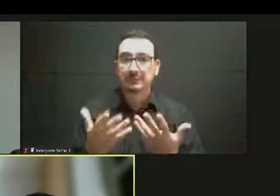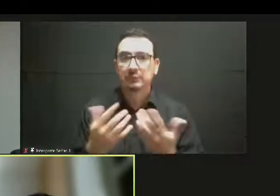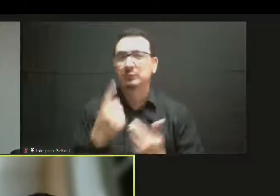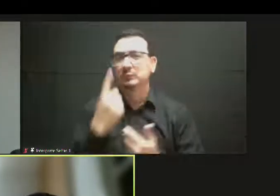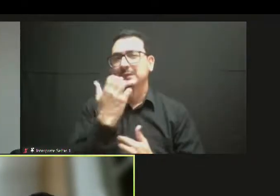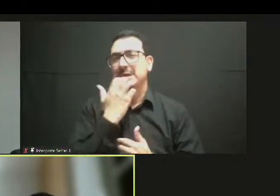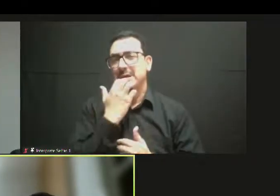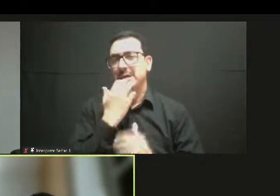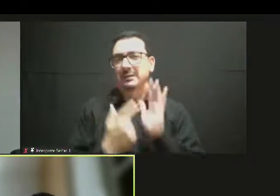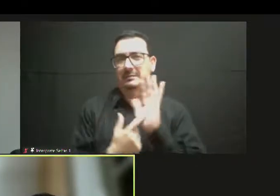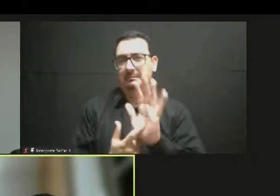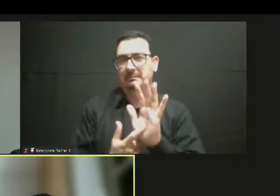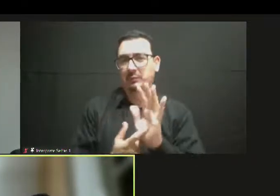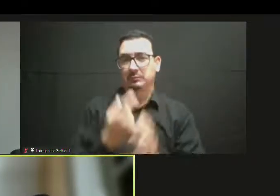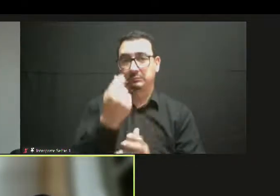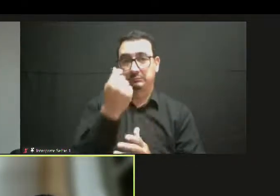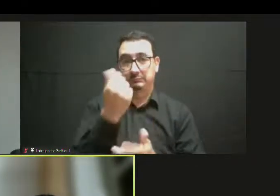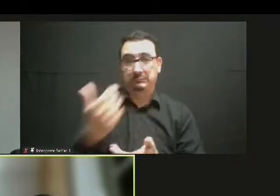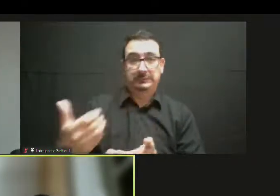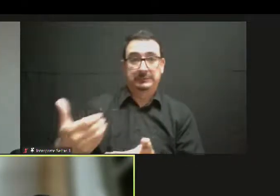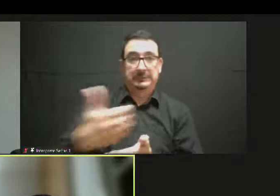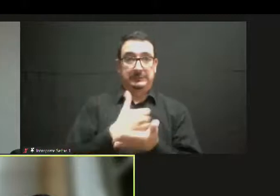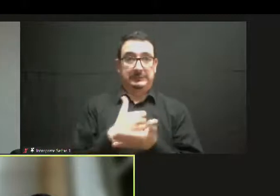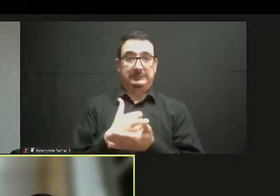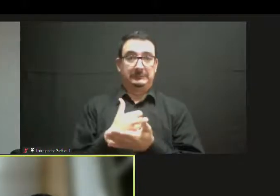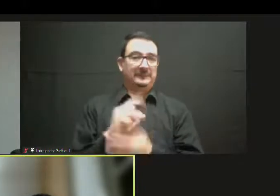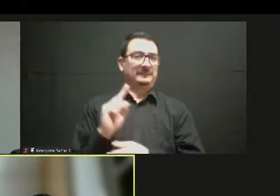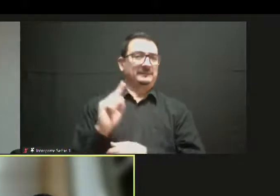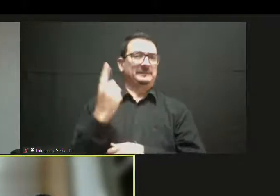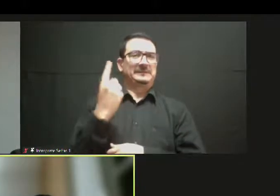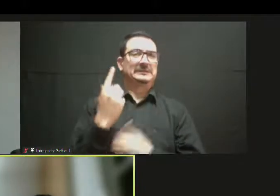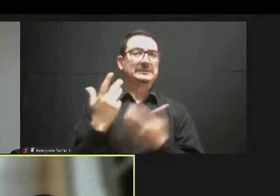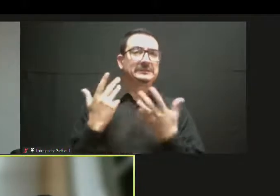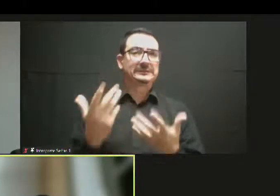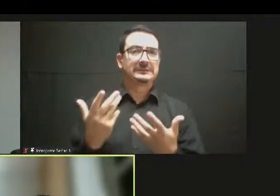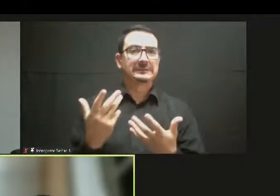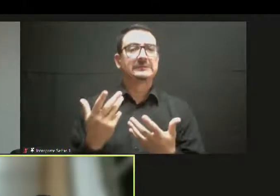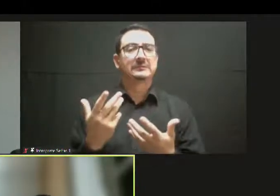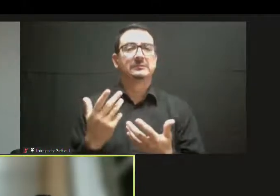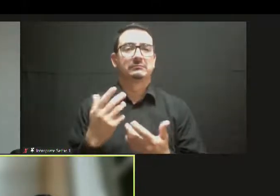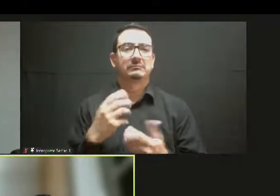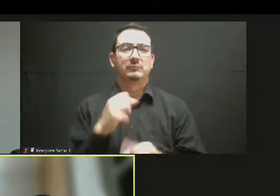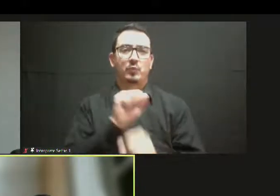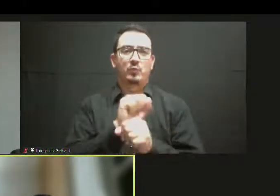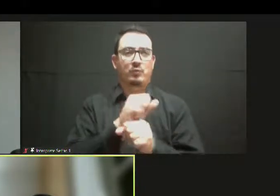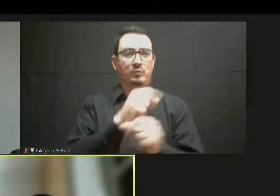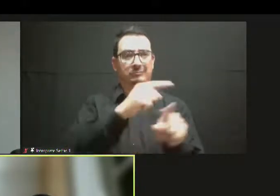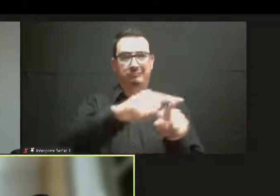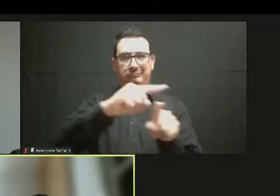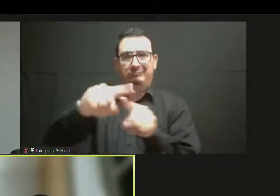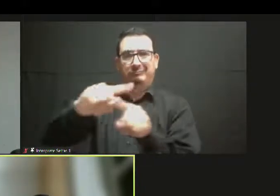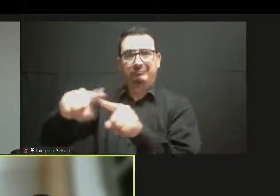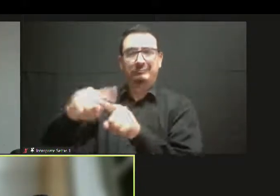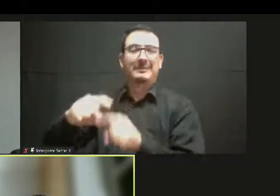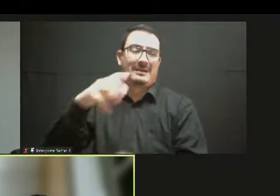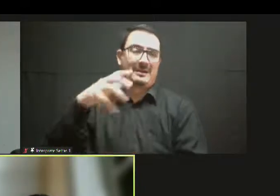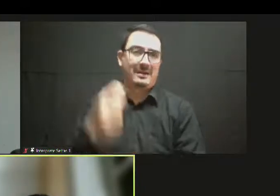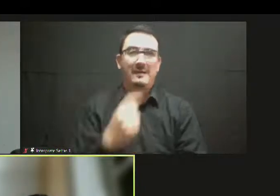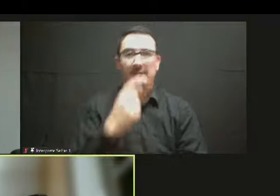direct employment in the sector, but there's a huge amount of indirect employment in all the supporting sort of activities that go with